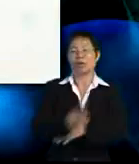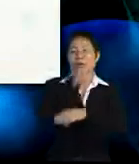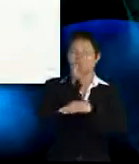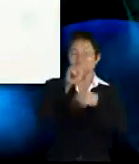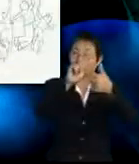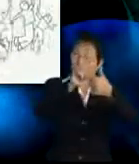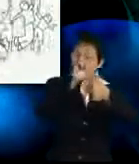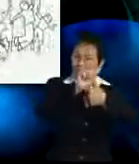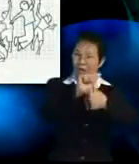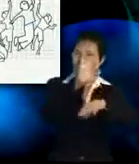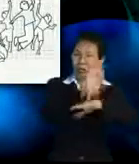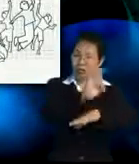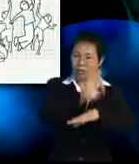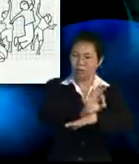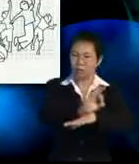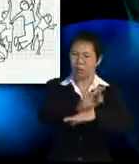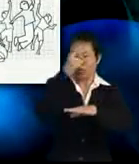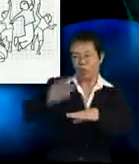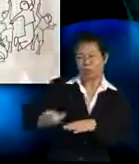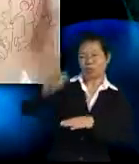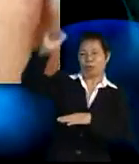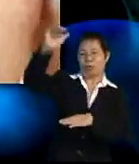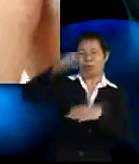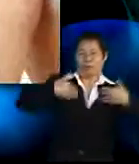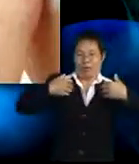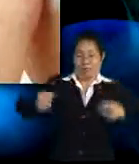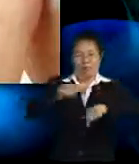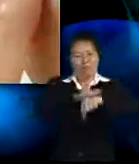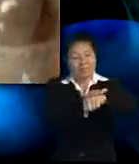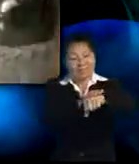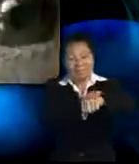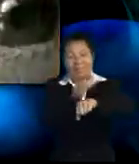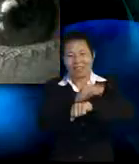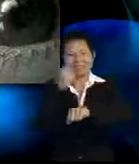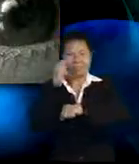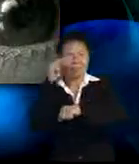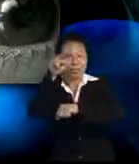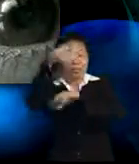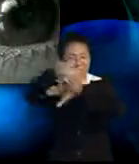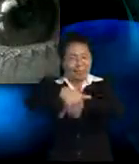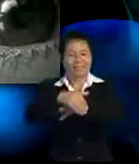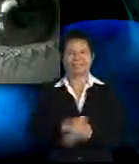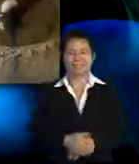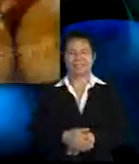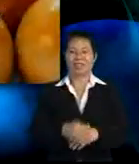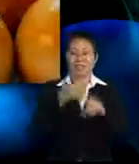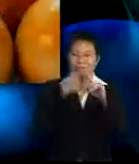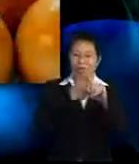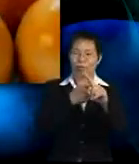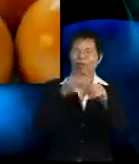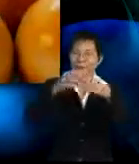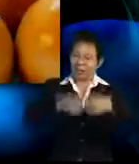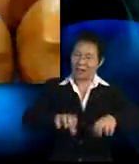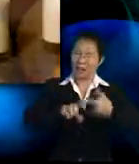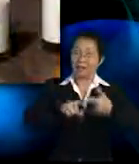A, function, for growth, healthy skin, good vision at night. Sources,